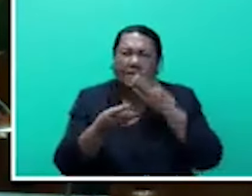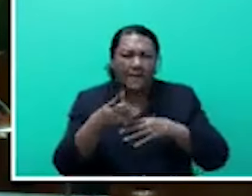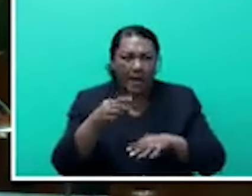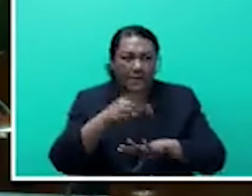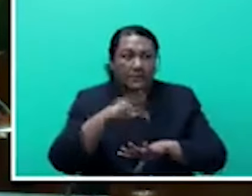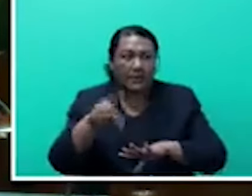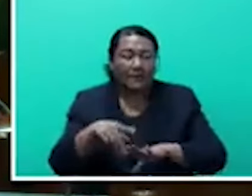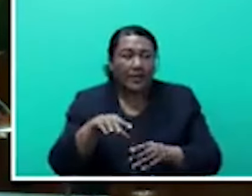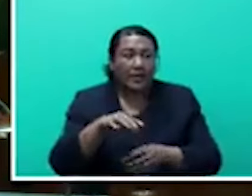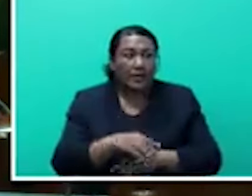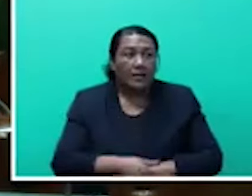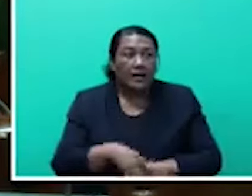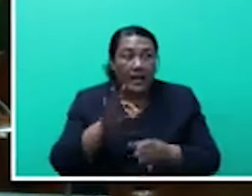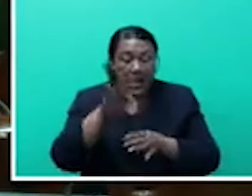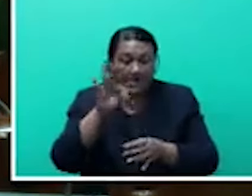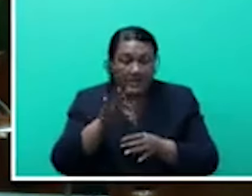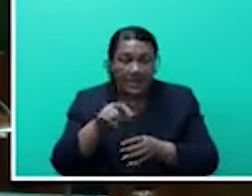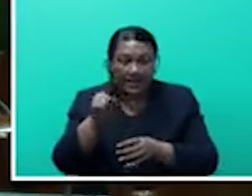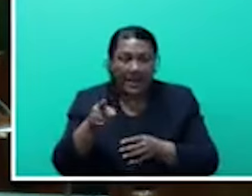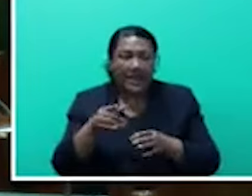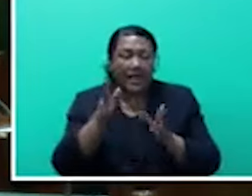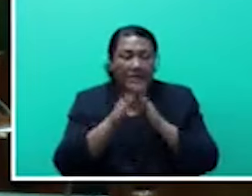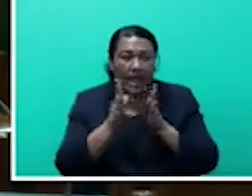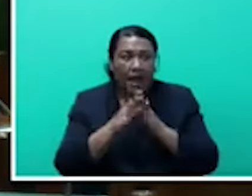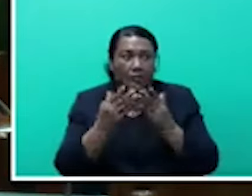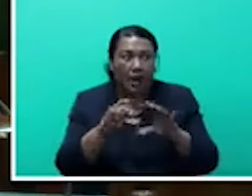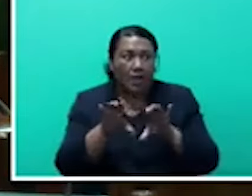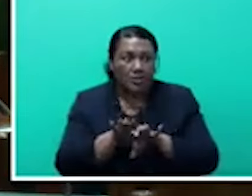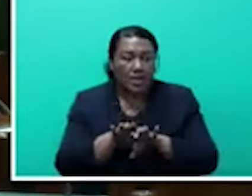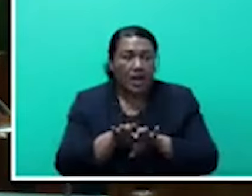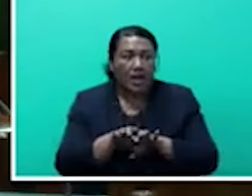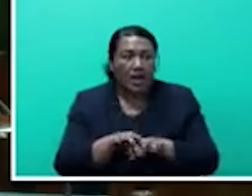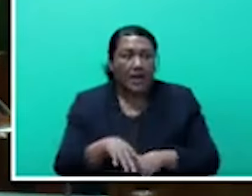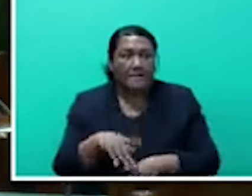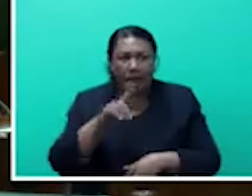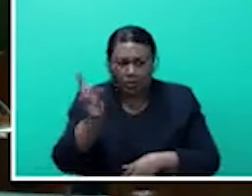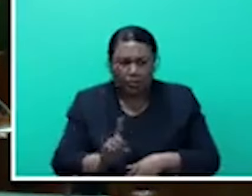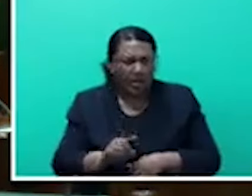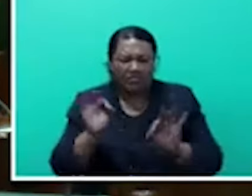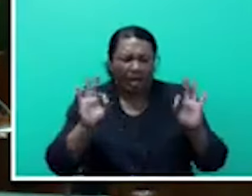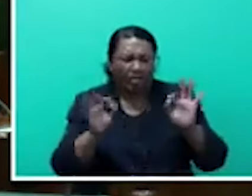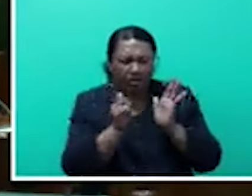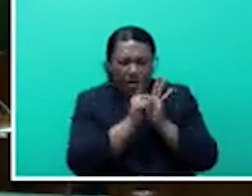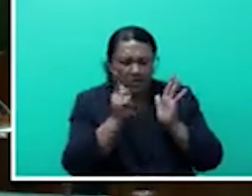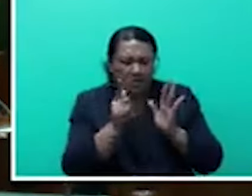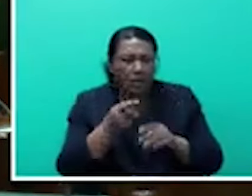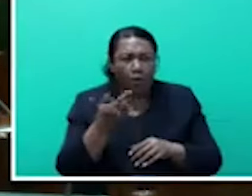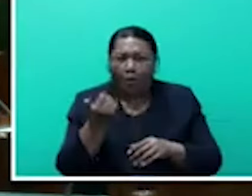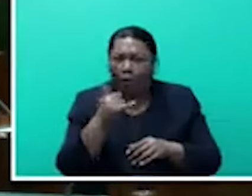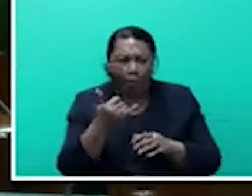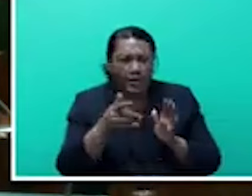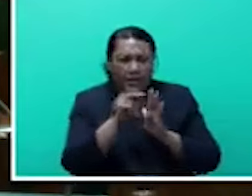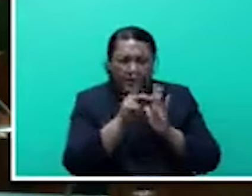take place, sir, but to date we have not seen any legislation or any policy